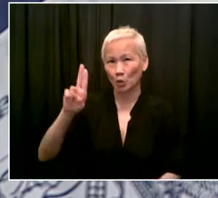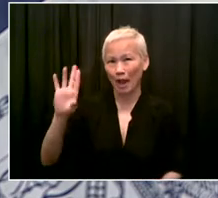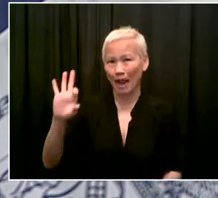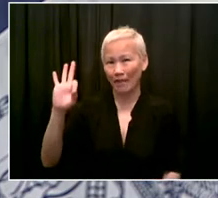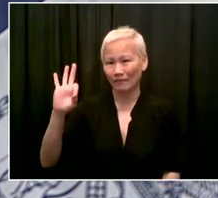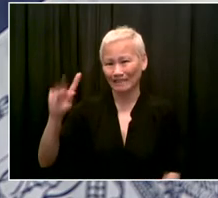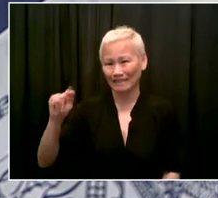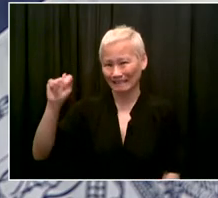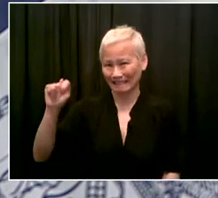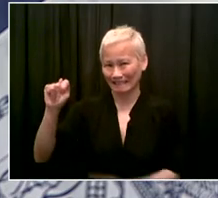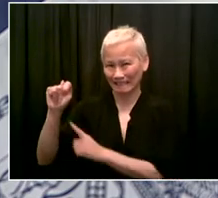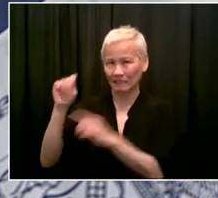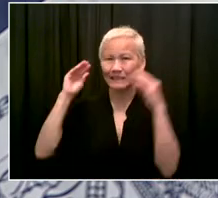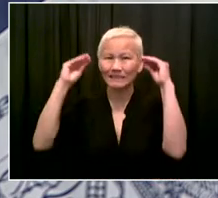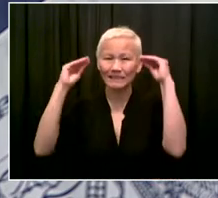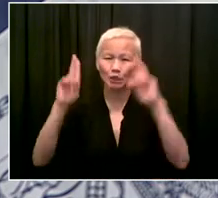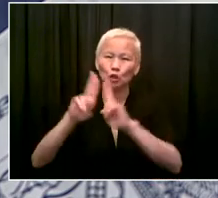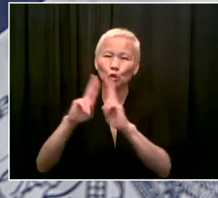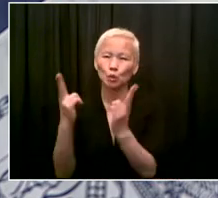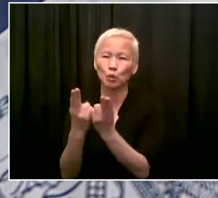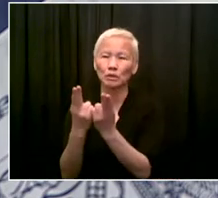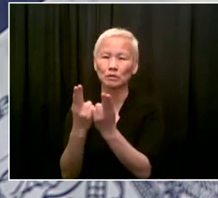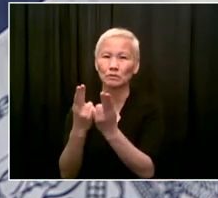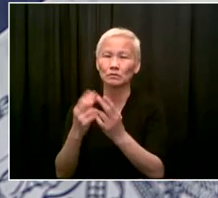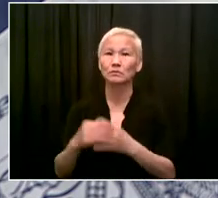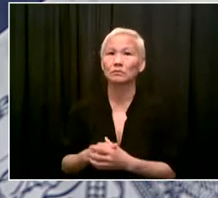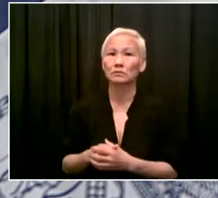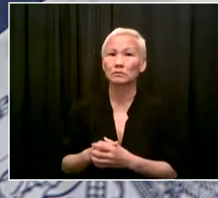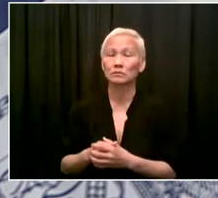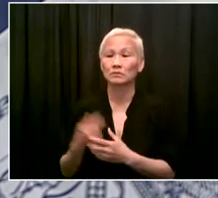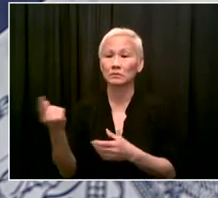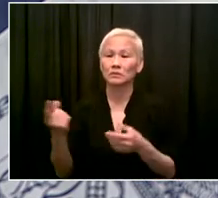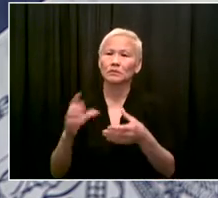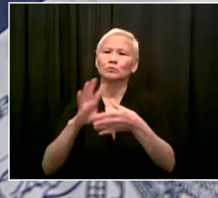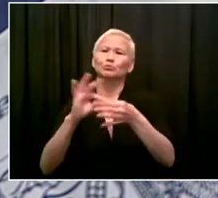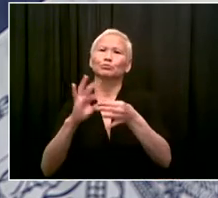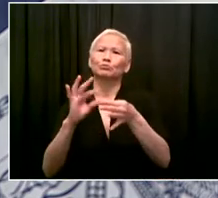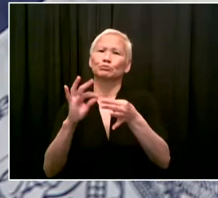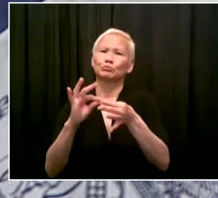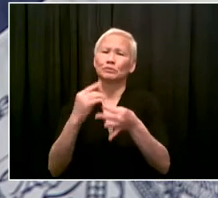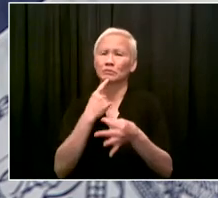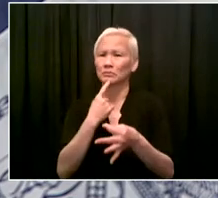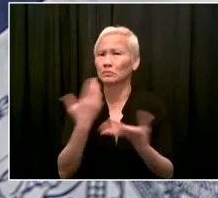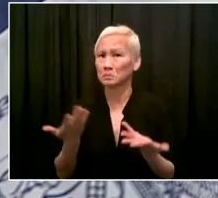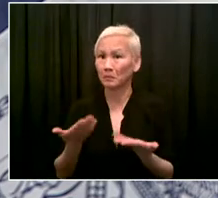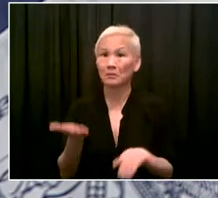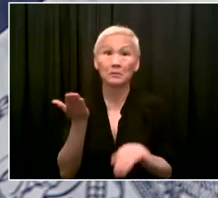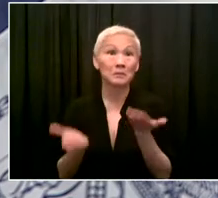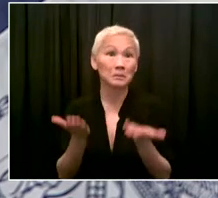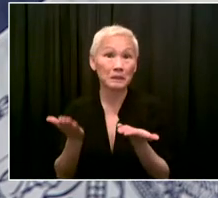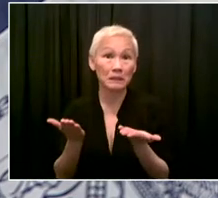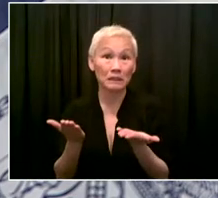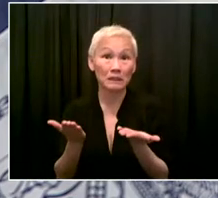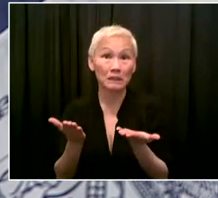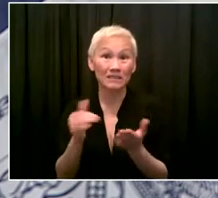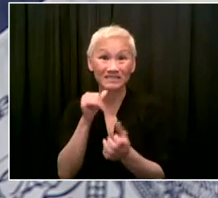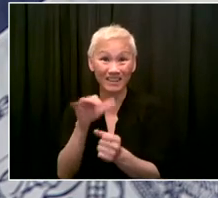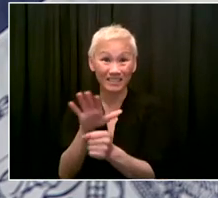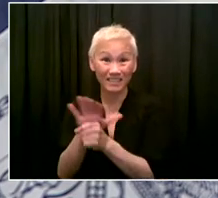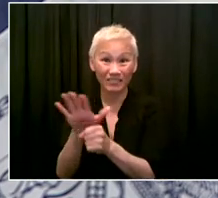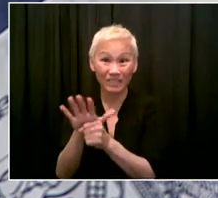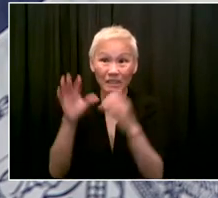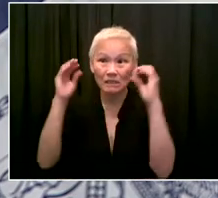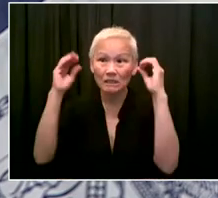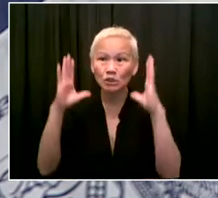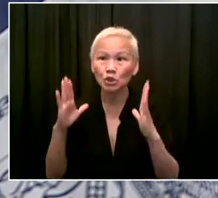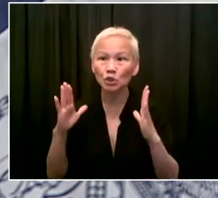might have a shortage for the first time in a while of teachers coming this fall.